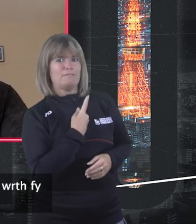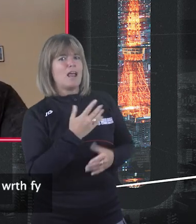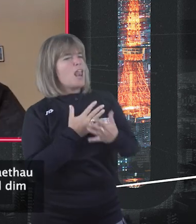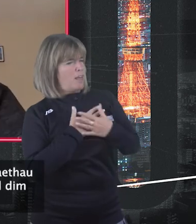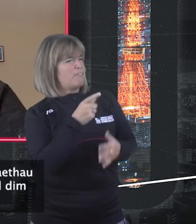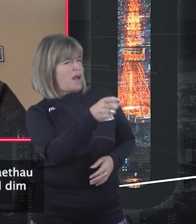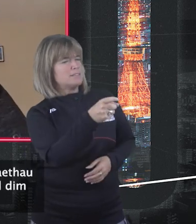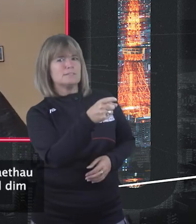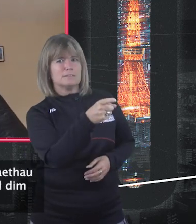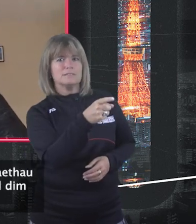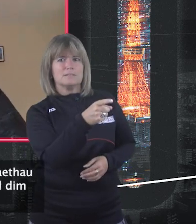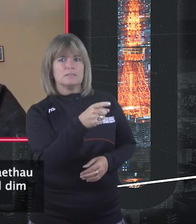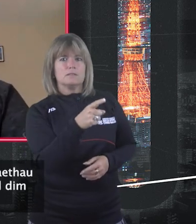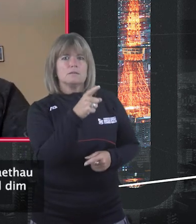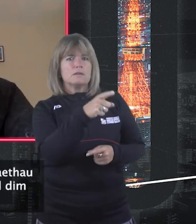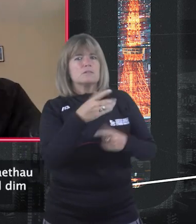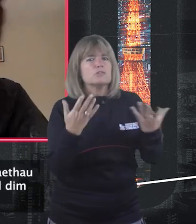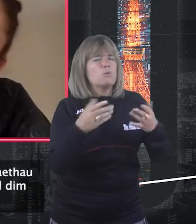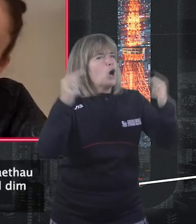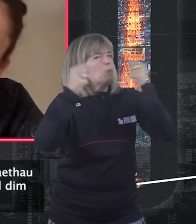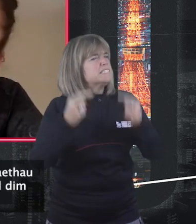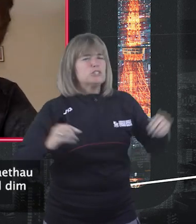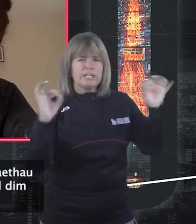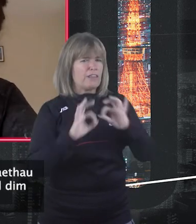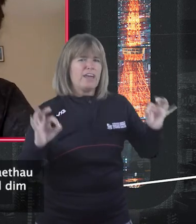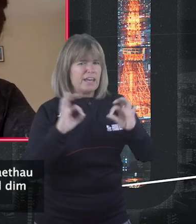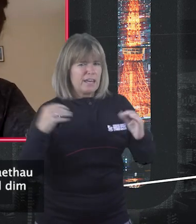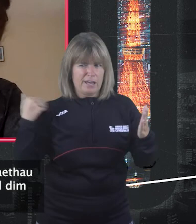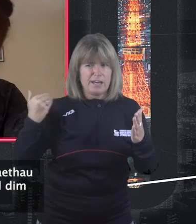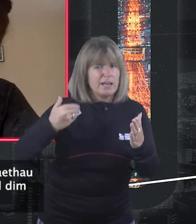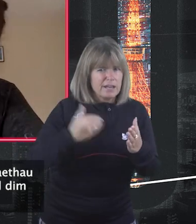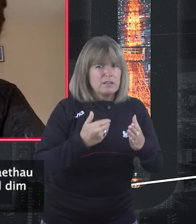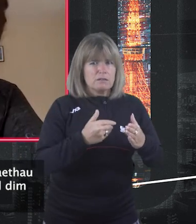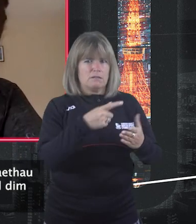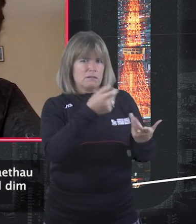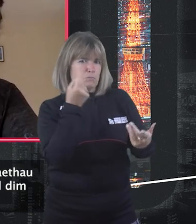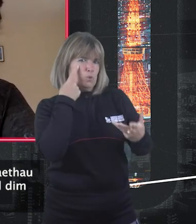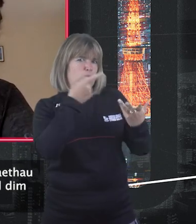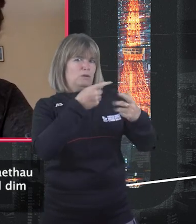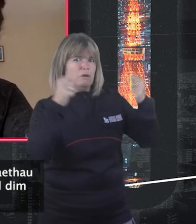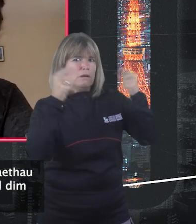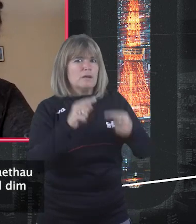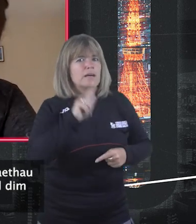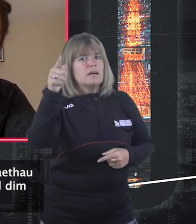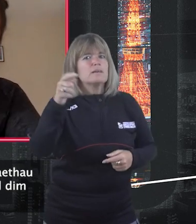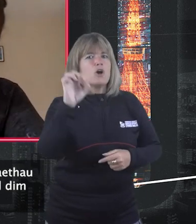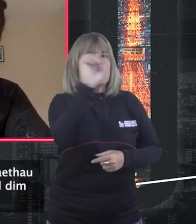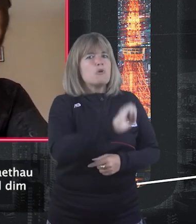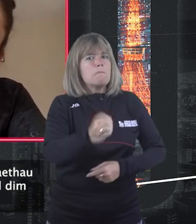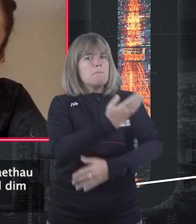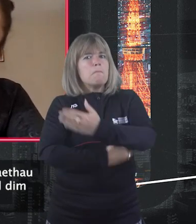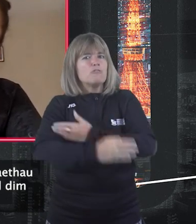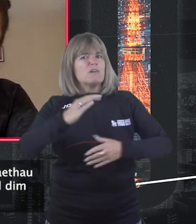that. And in terms of the lack of competition, obviously you did compete at the European Paraathletics Championships